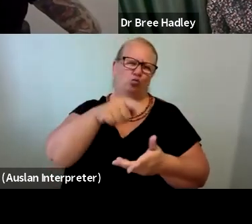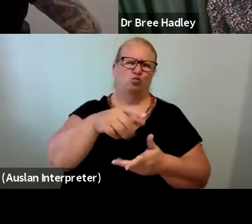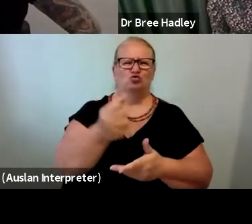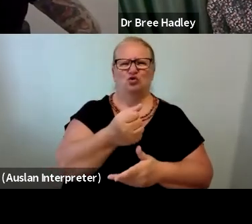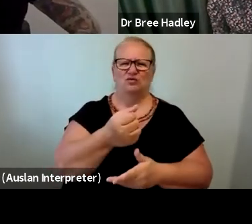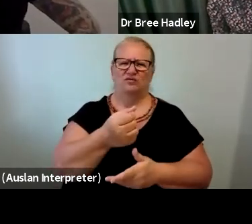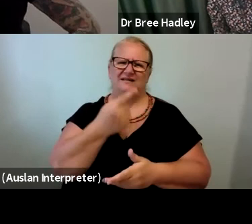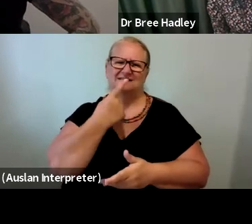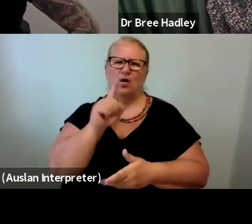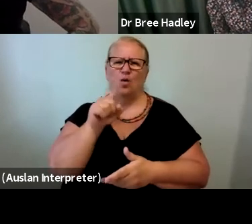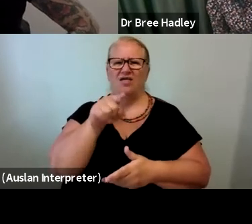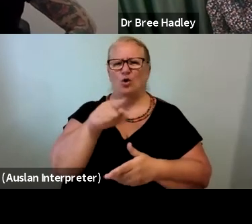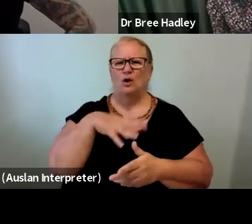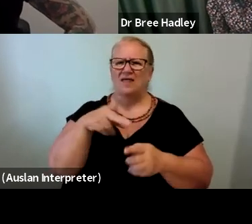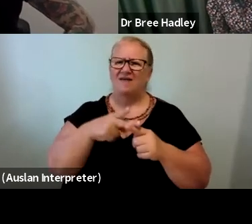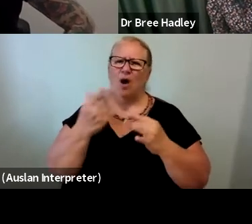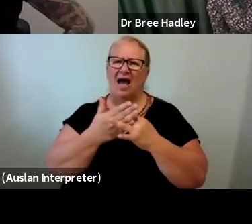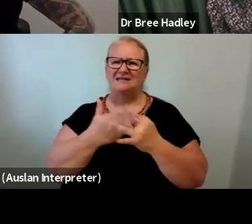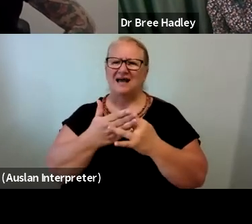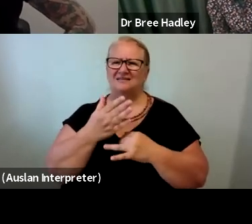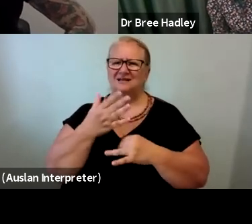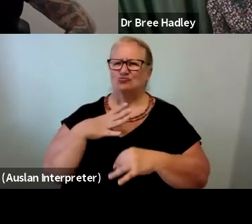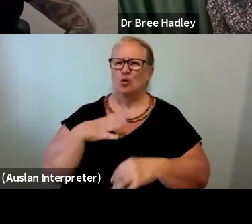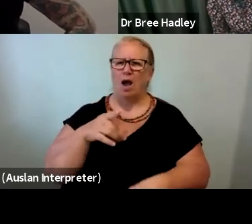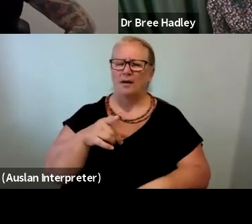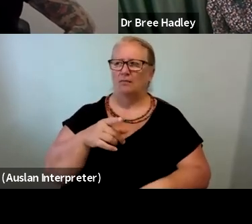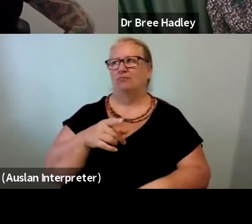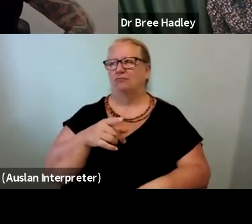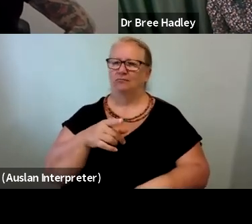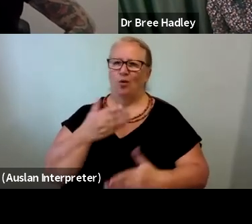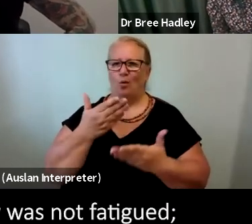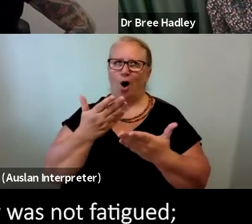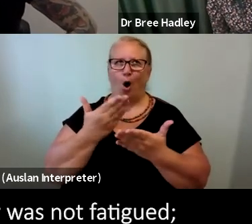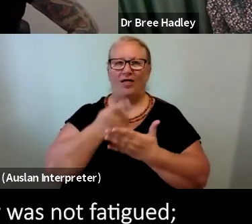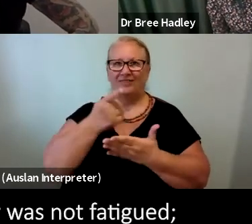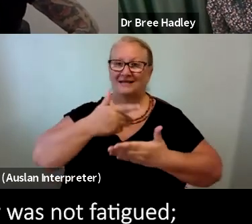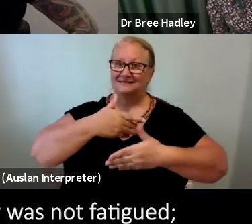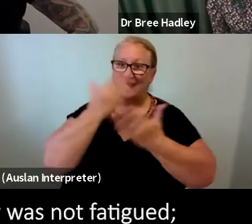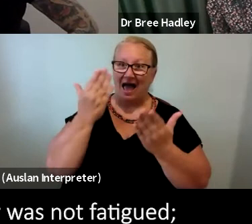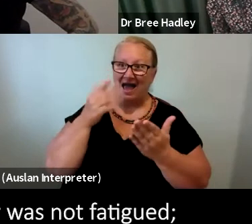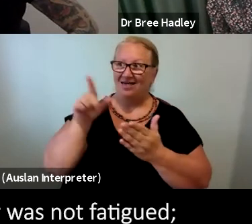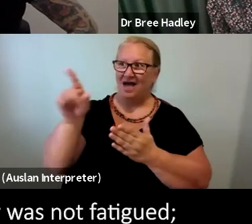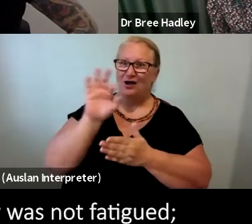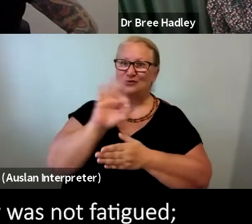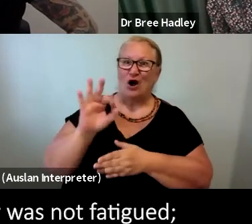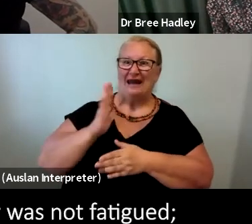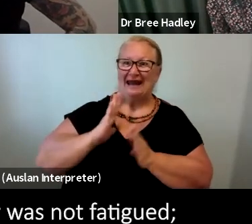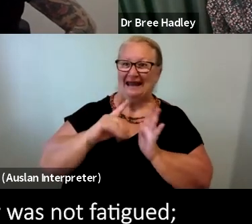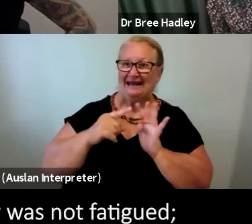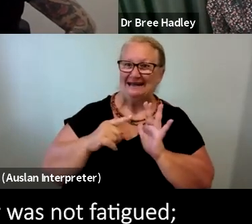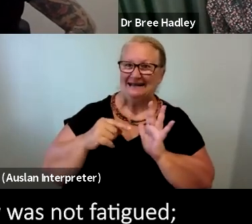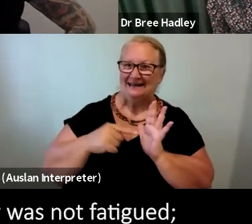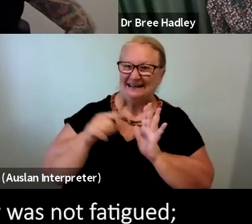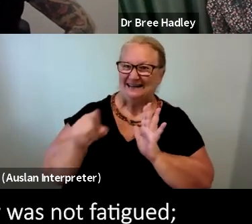you should have said that was your access requirement. And I'm like, on the day I gave you my access requirement, that was not a need because